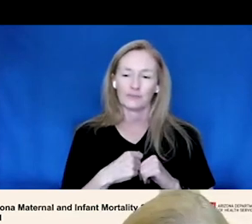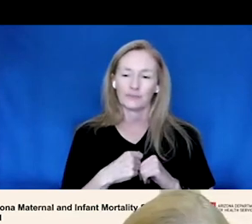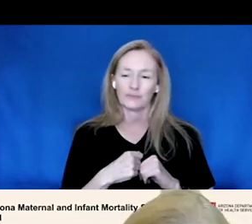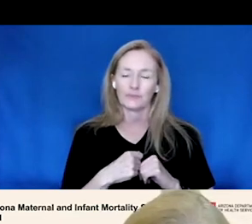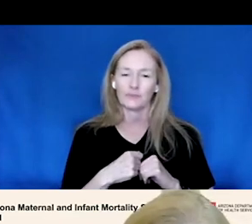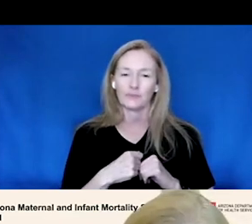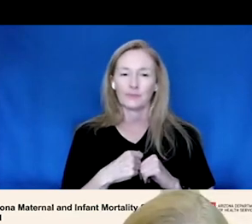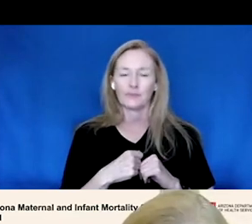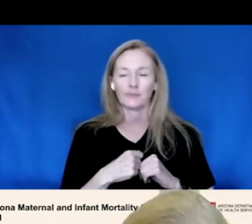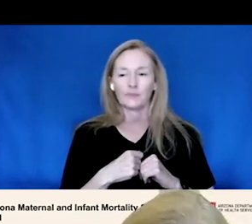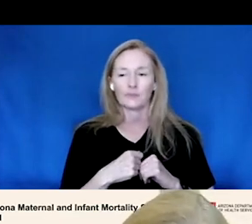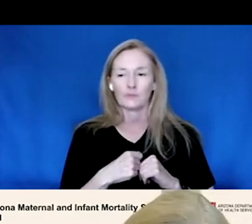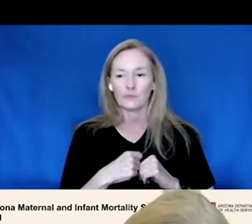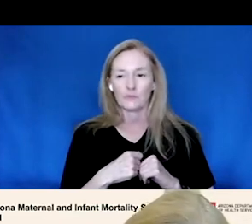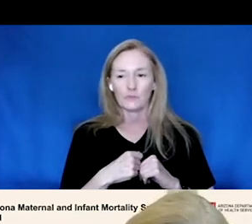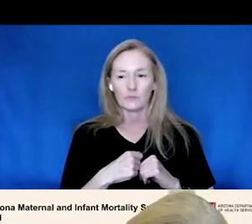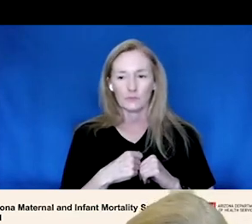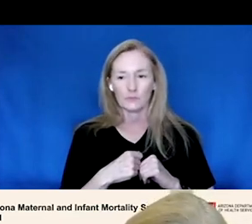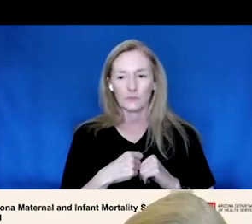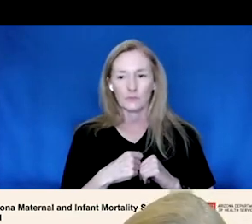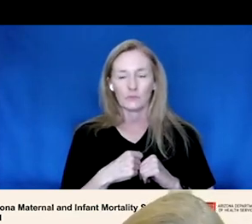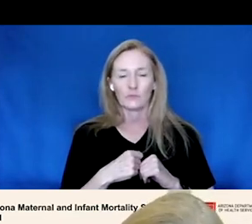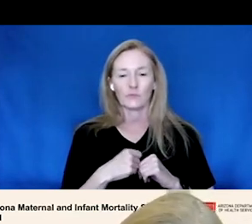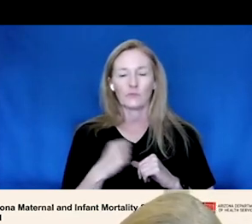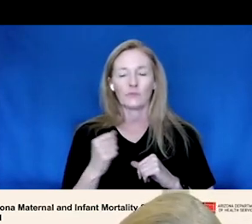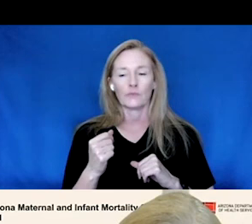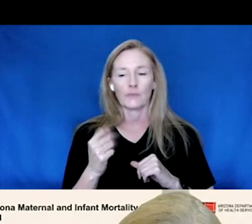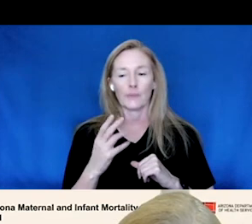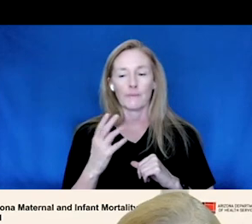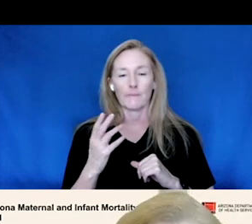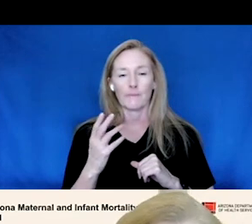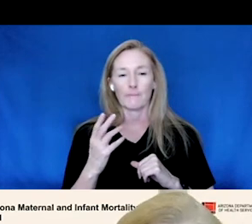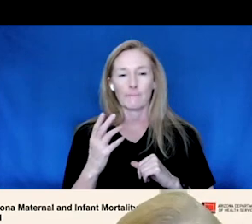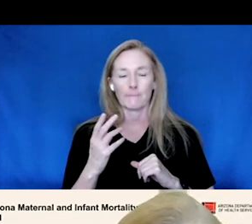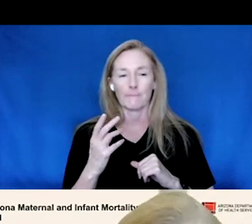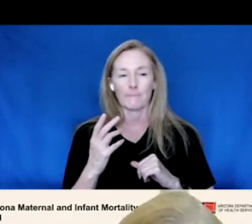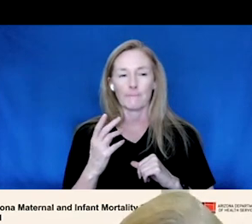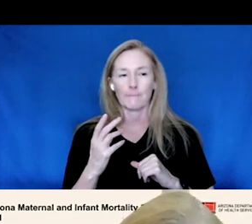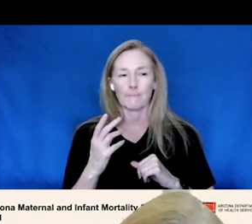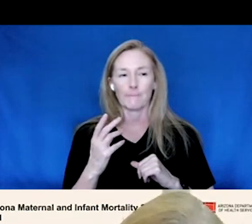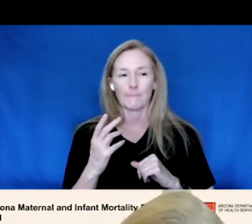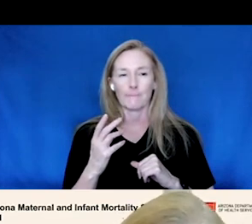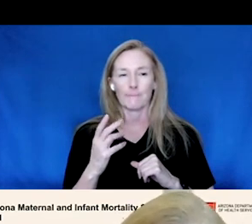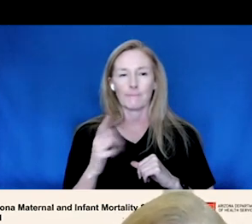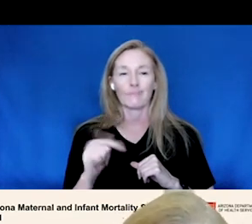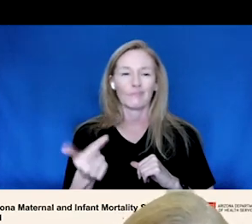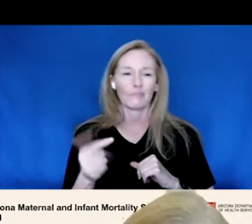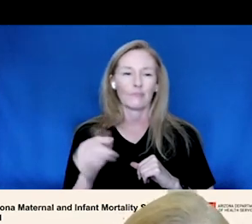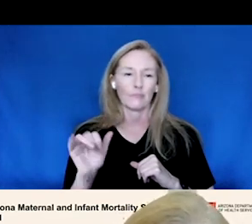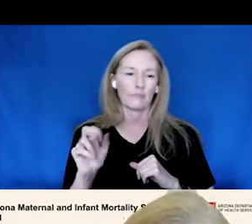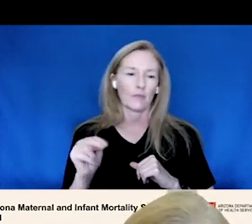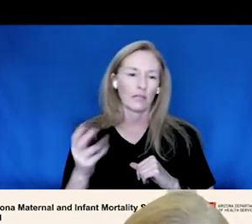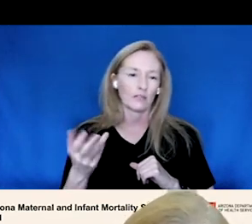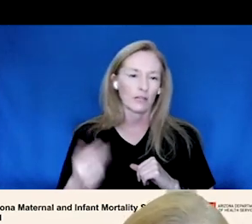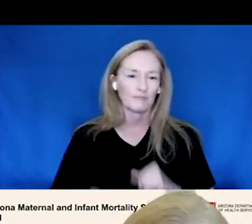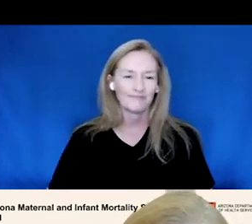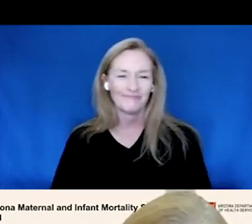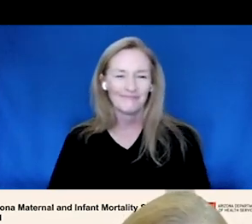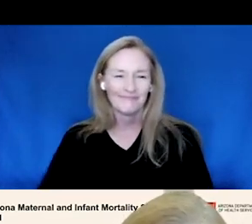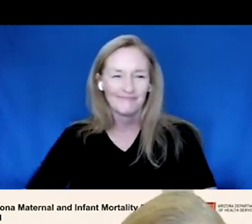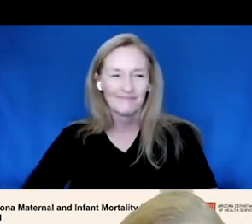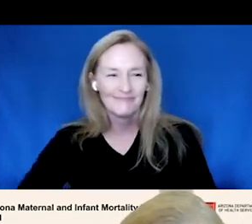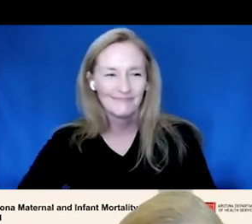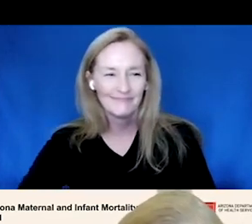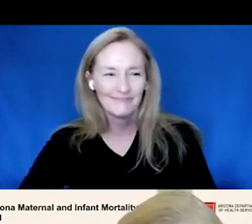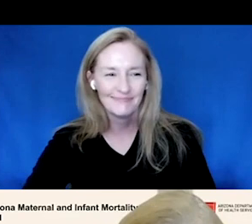session of the summit. And also for all of the great questions. We had a lot of good questions come